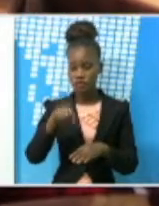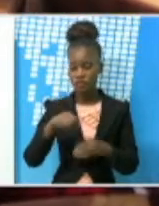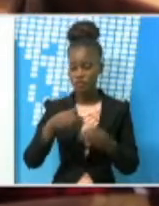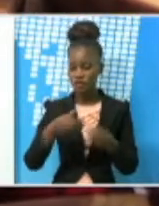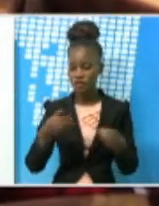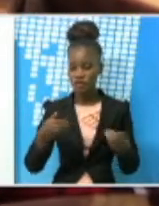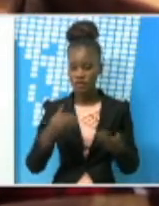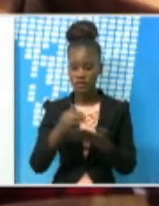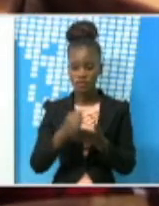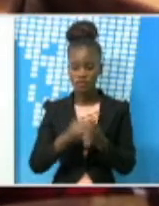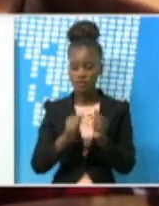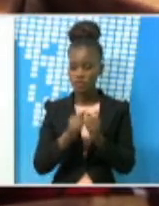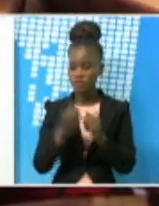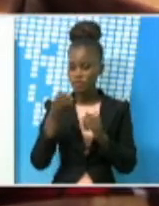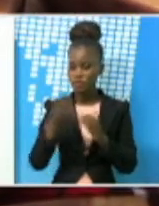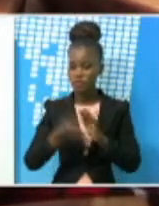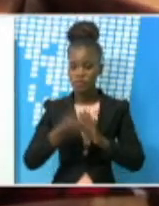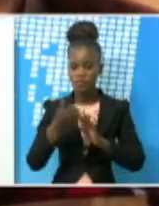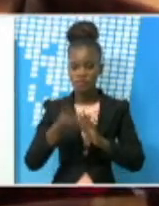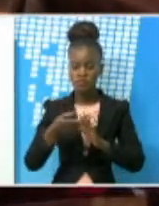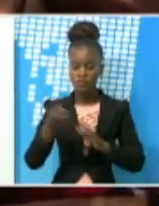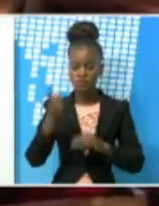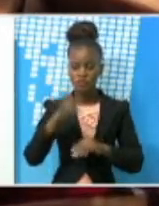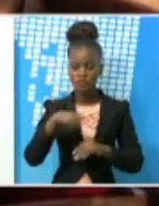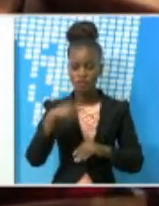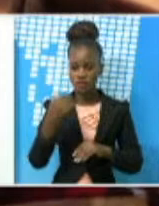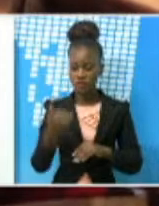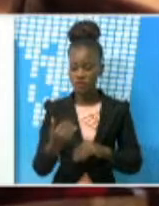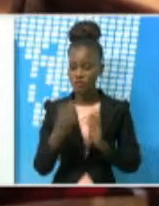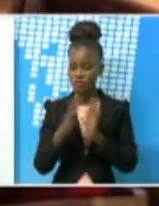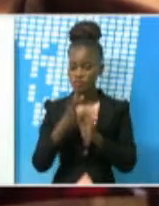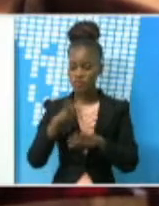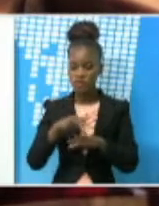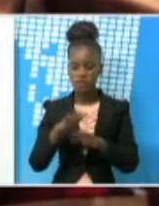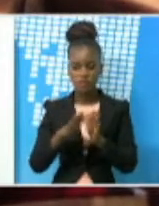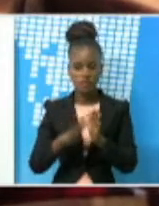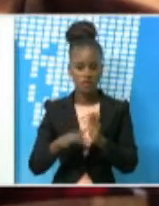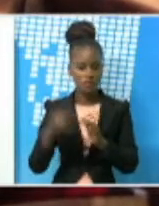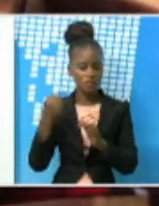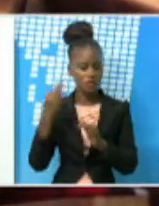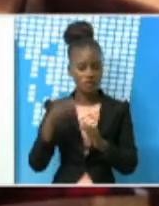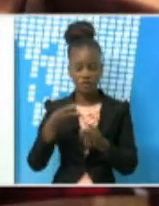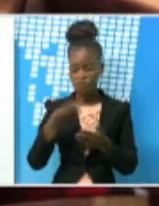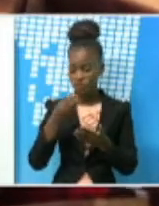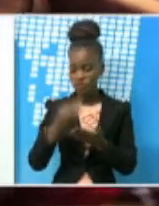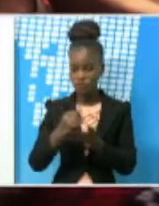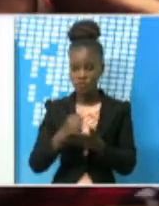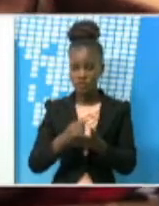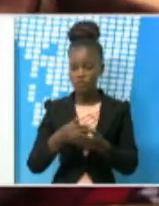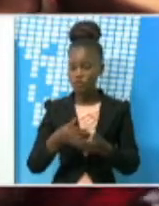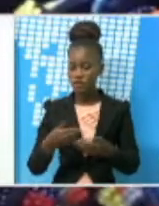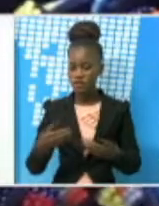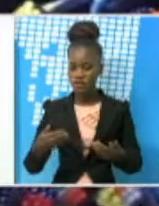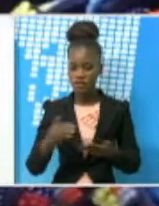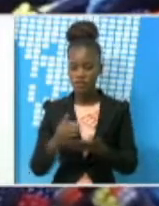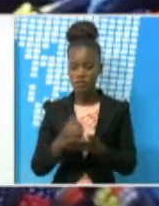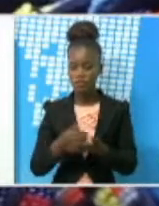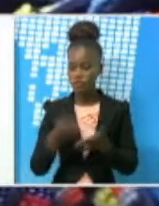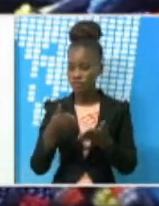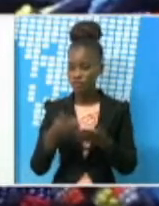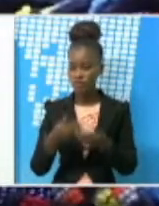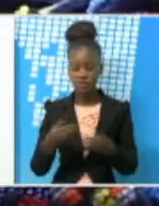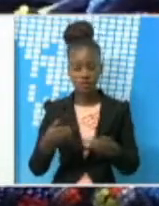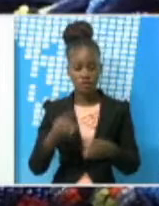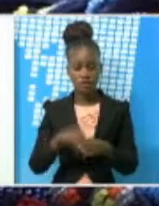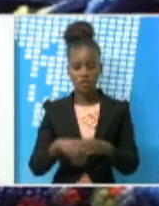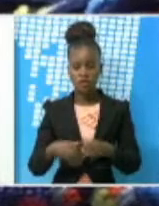join. This can easily be done by introducing craft at the lowest levels of education, nursery as well as mentorship for young people